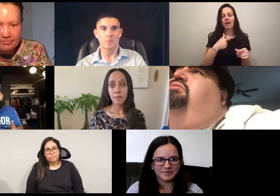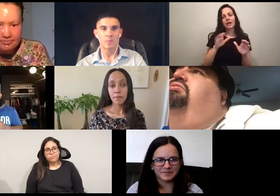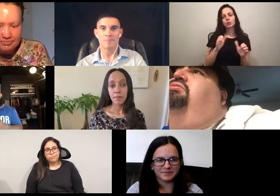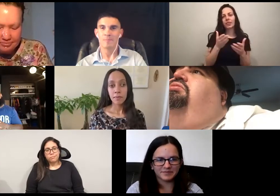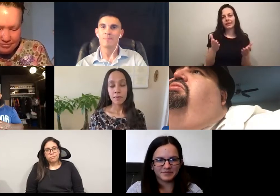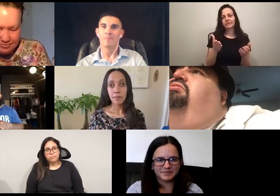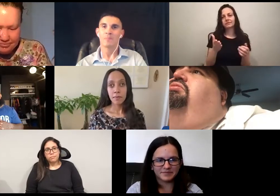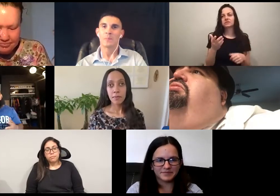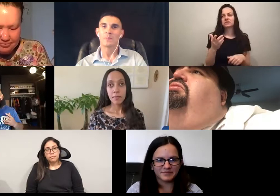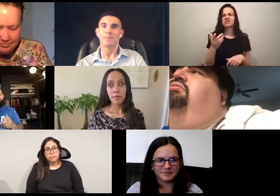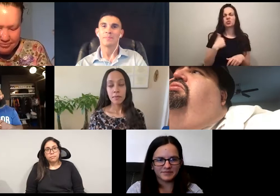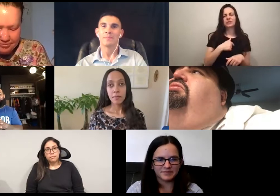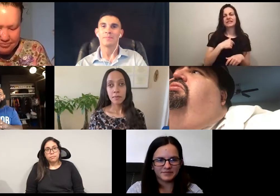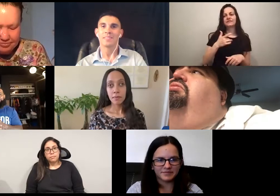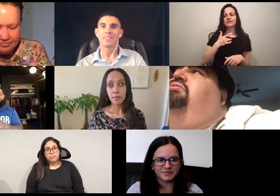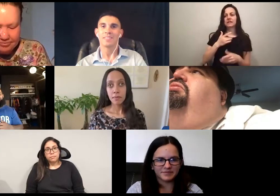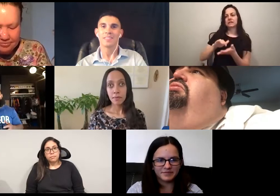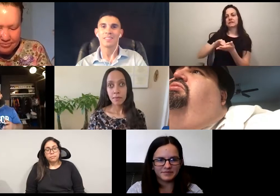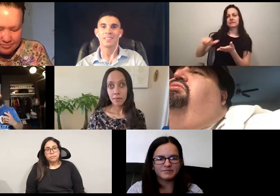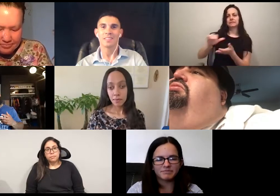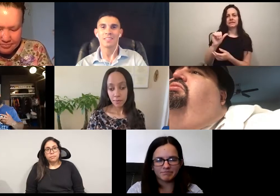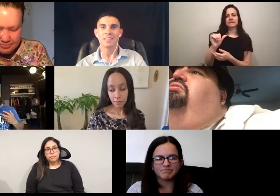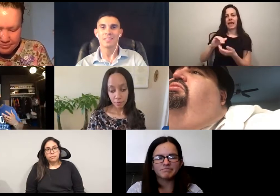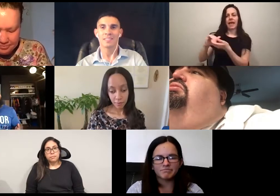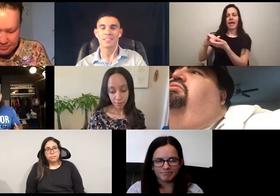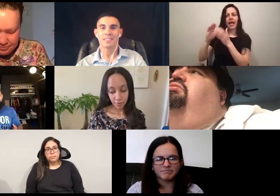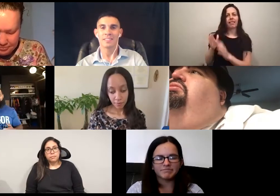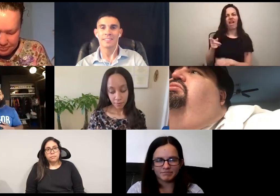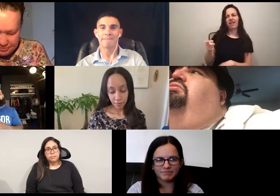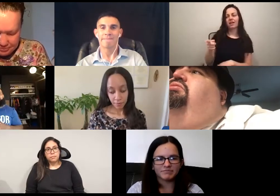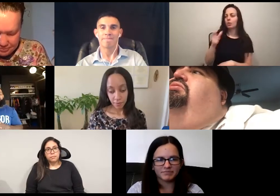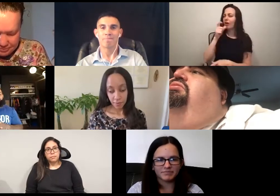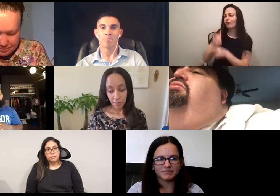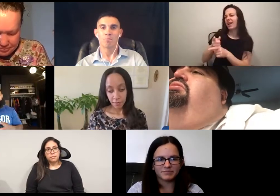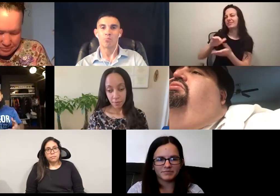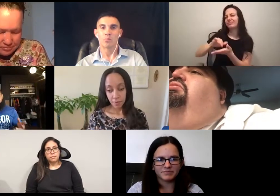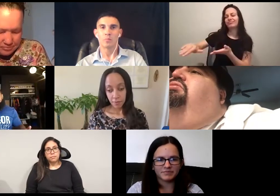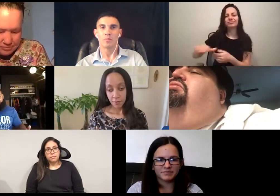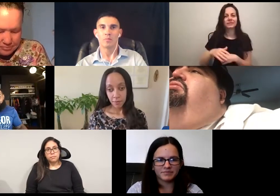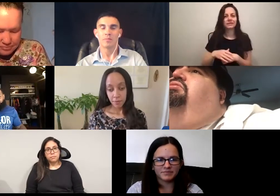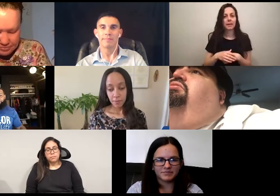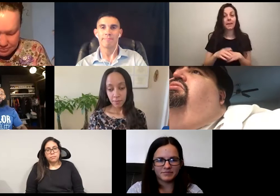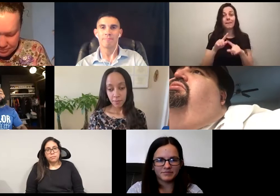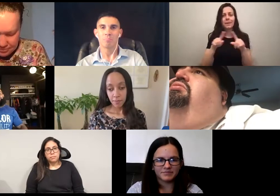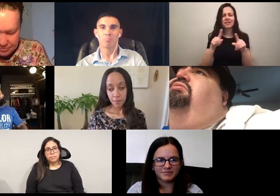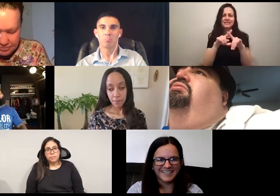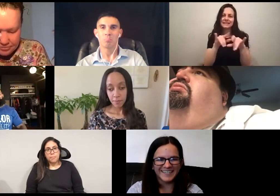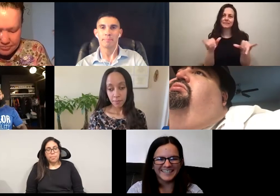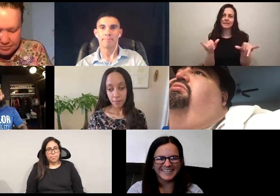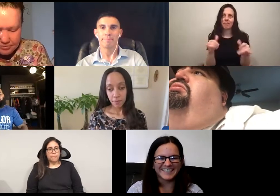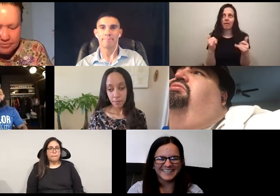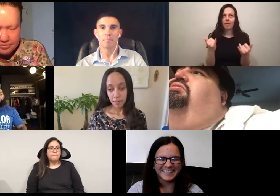probably dismiss our allies pretty quick when they don't get it right. But at the same time, it's 2021 right